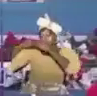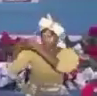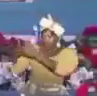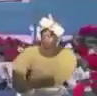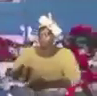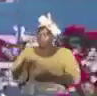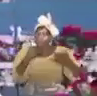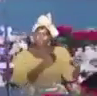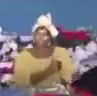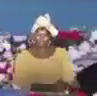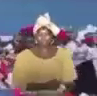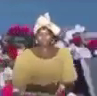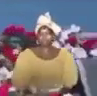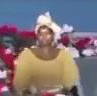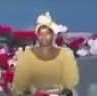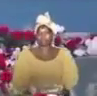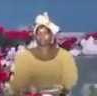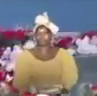Jesus Christ.